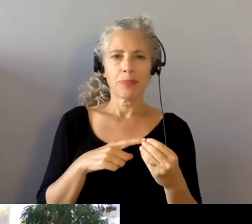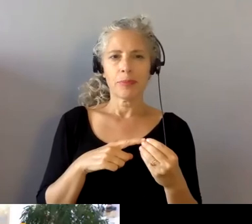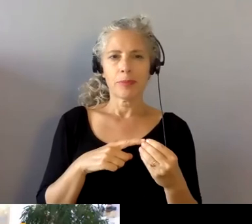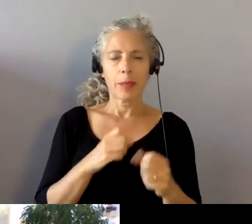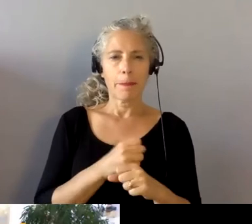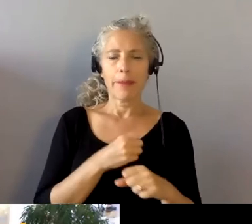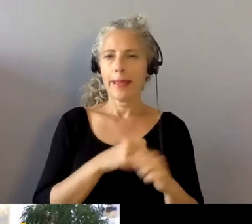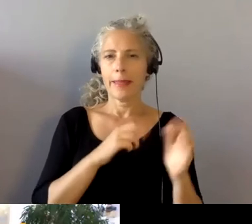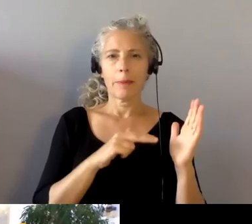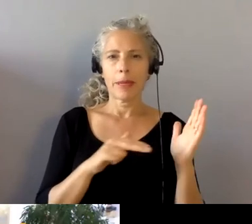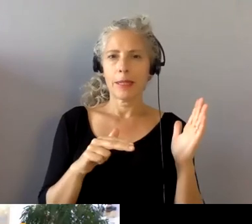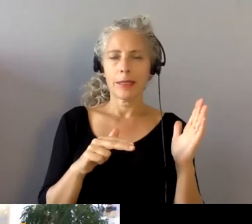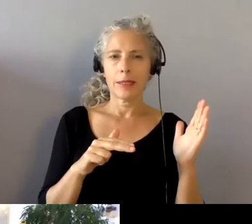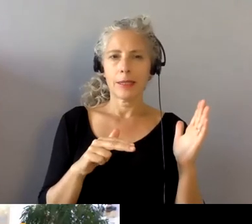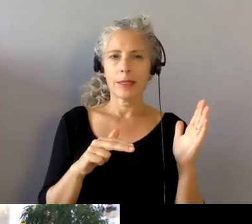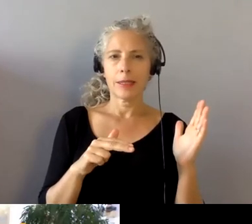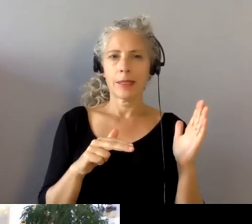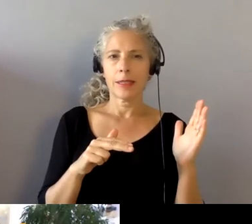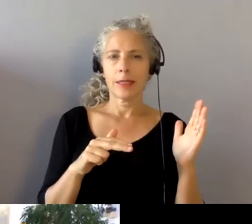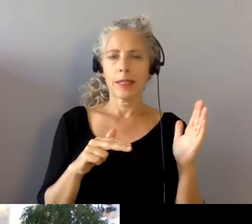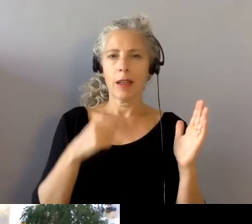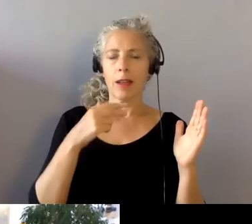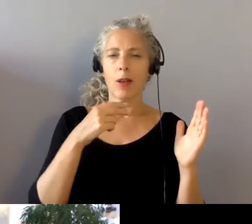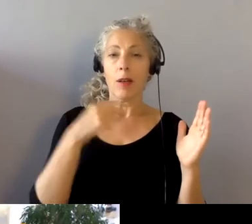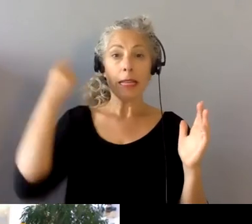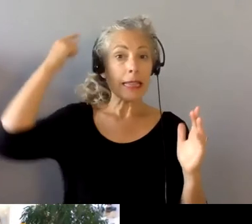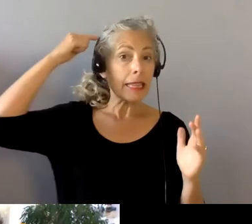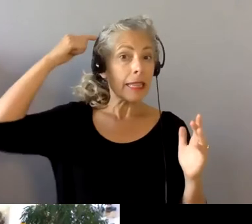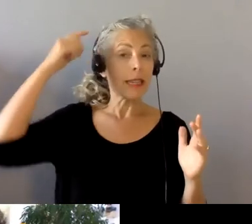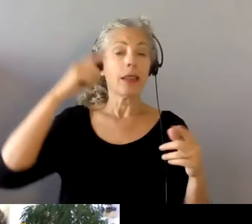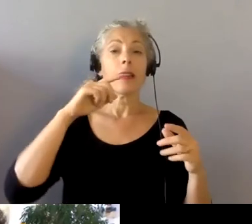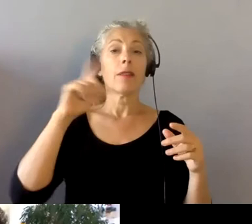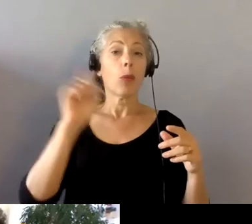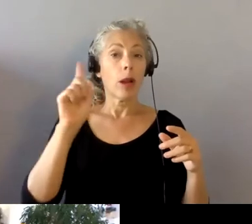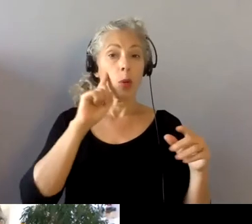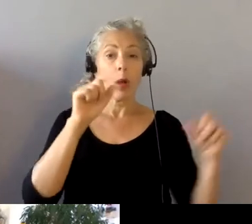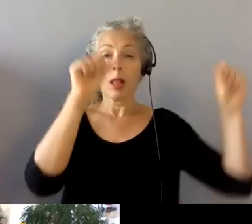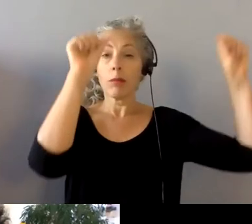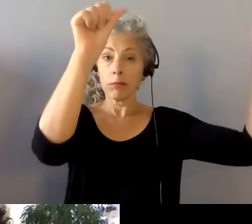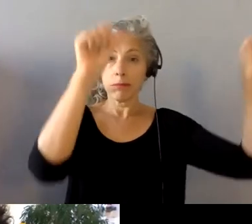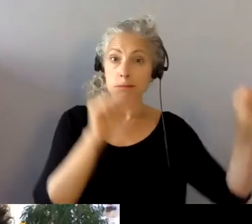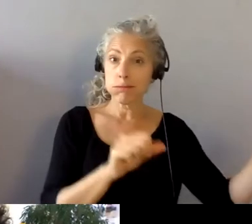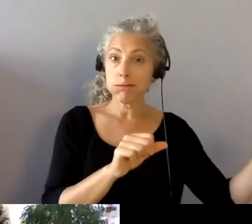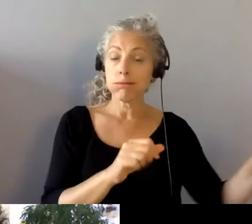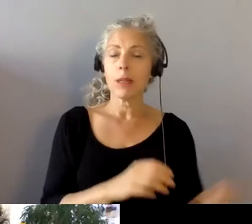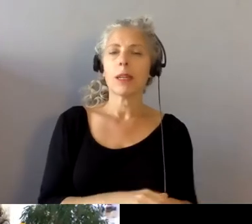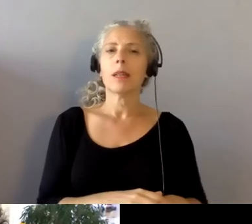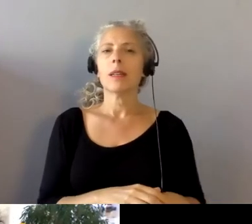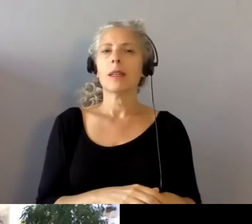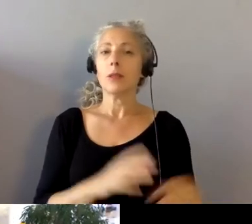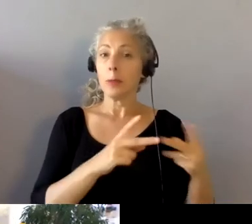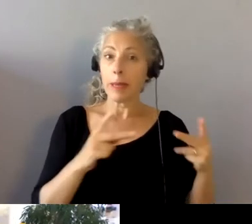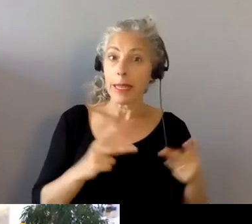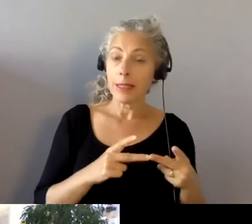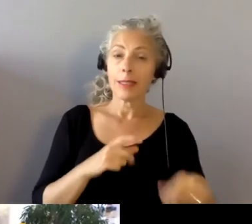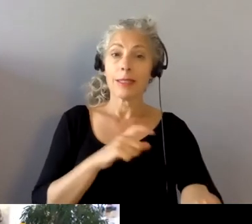making these paintings with the actual space in mind, a specific place, time, and I